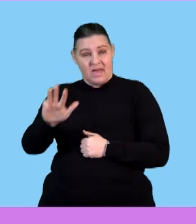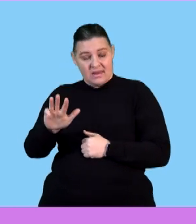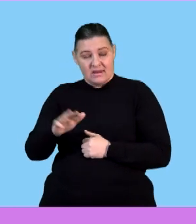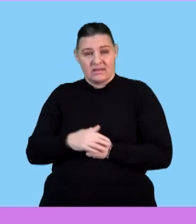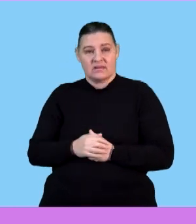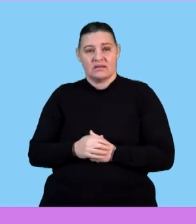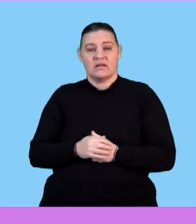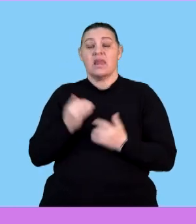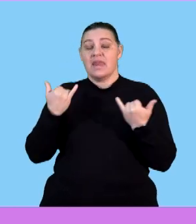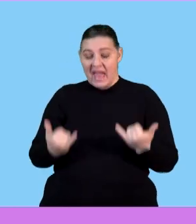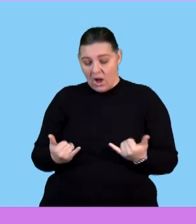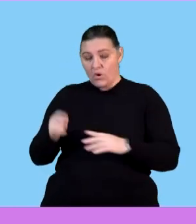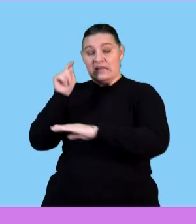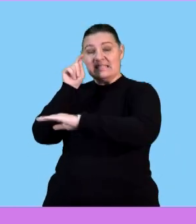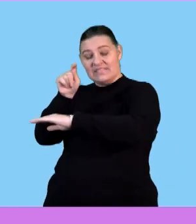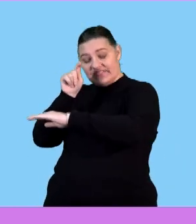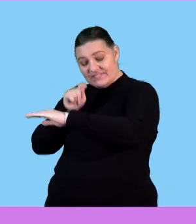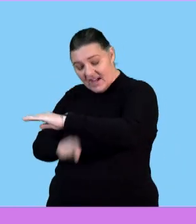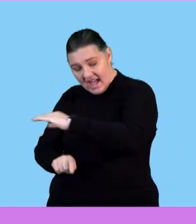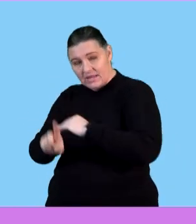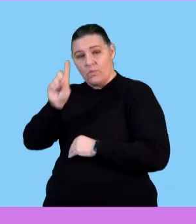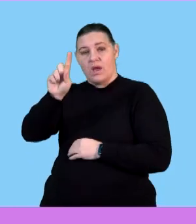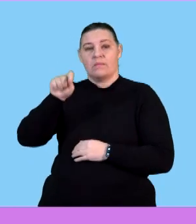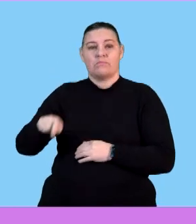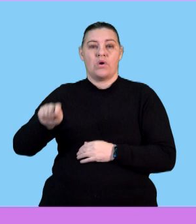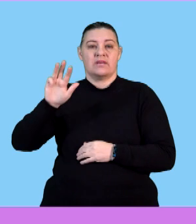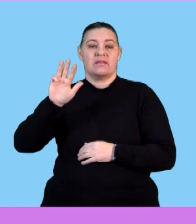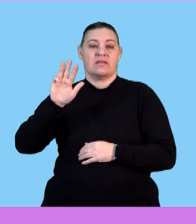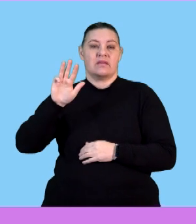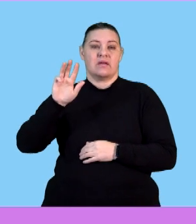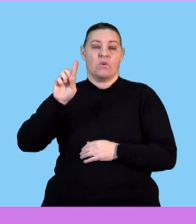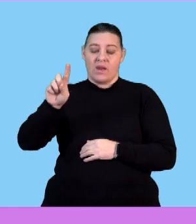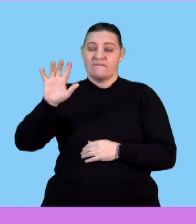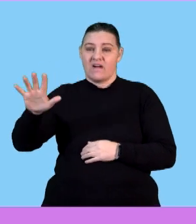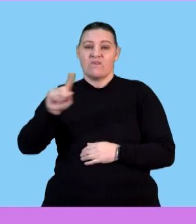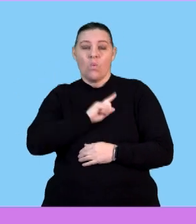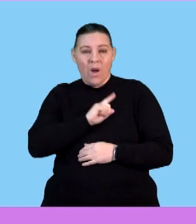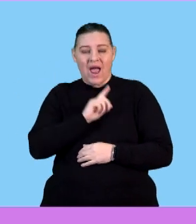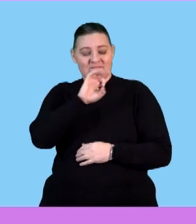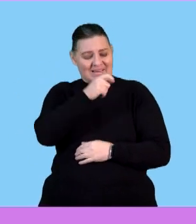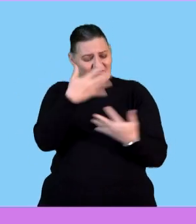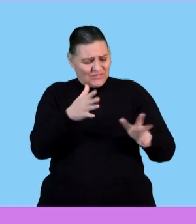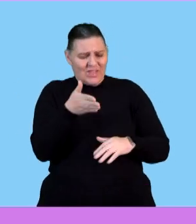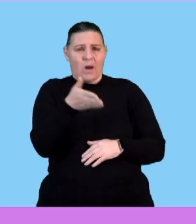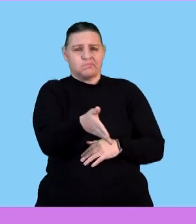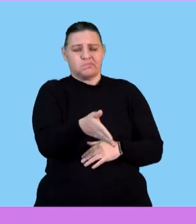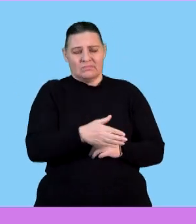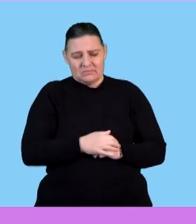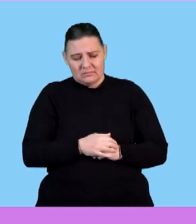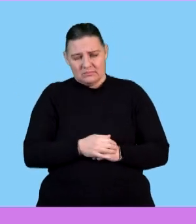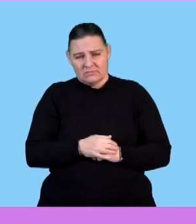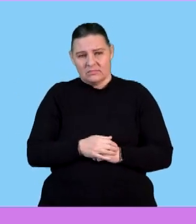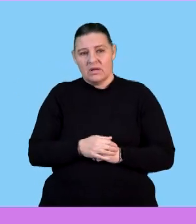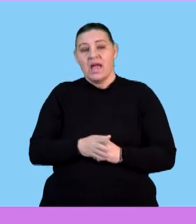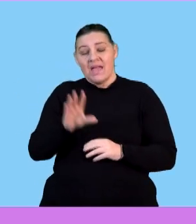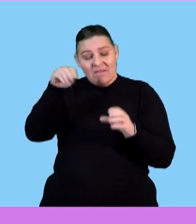5,999, and we've got to divide by 1,15. That's what we need to remember. The